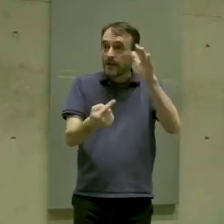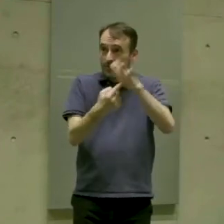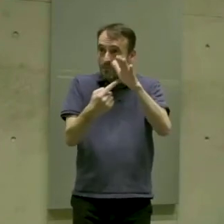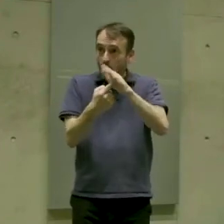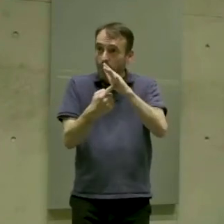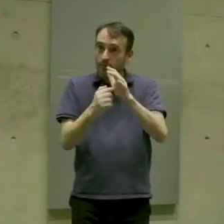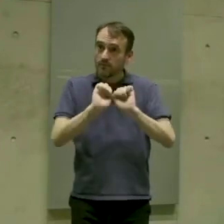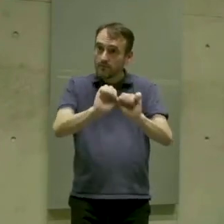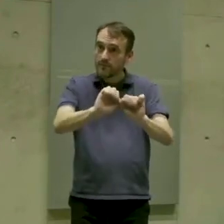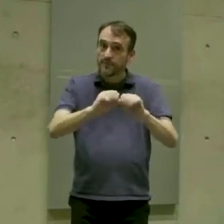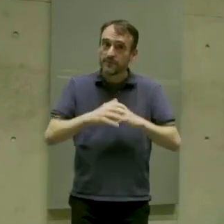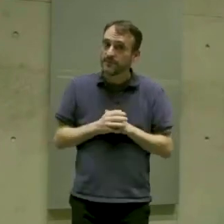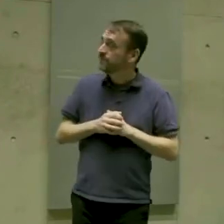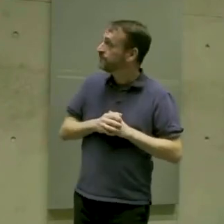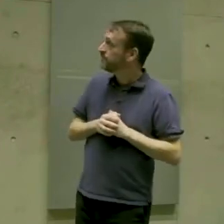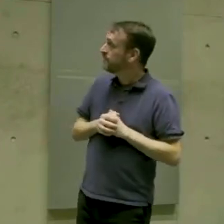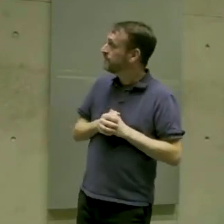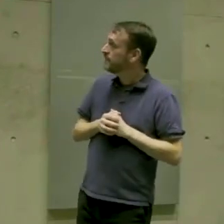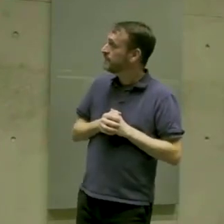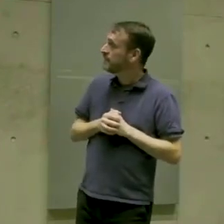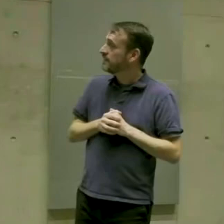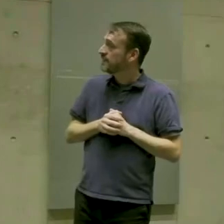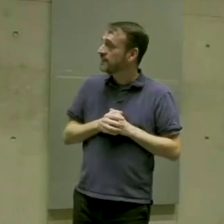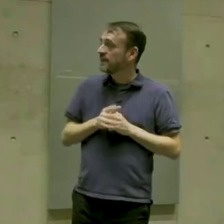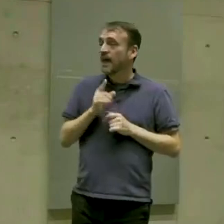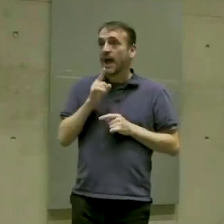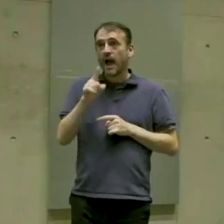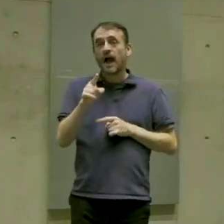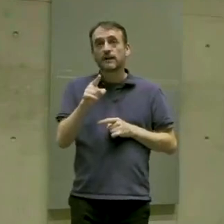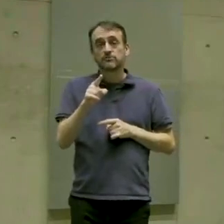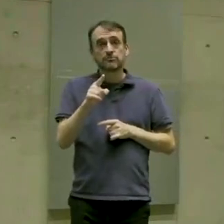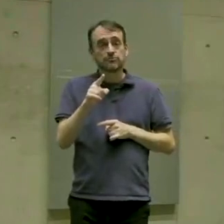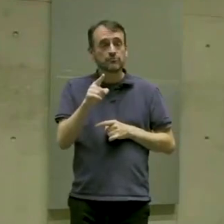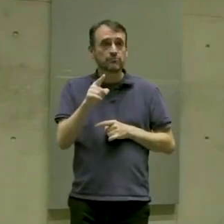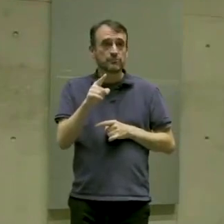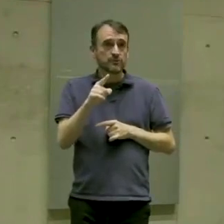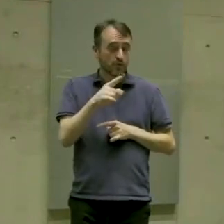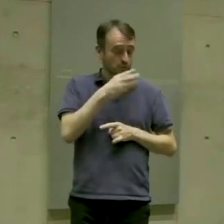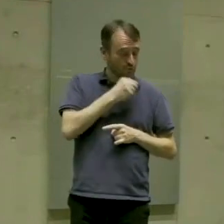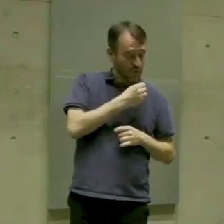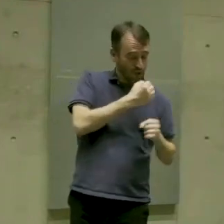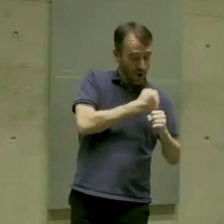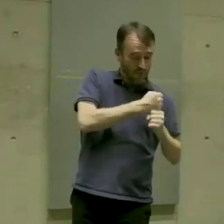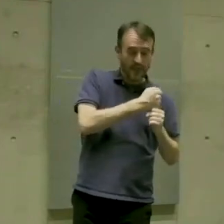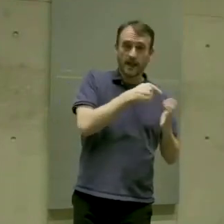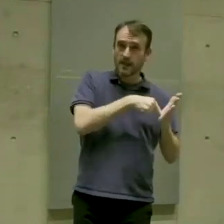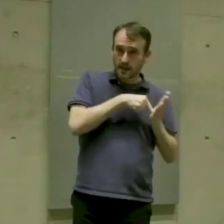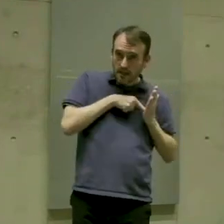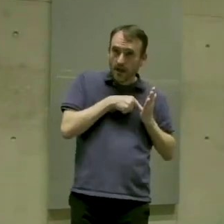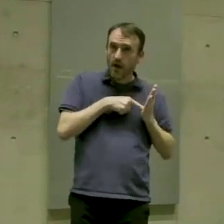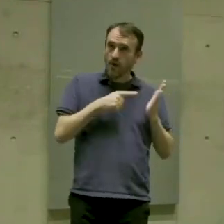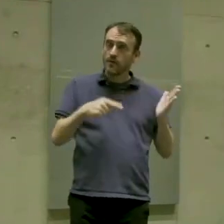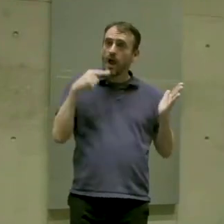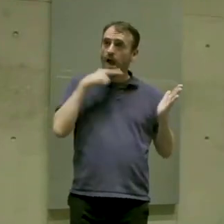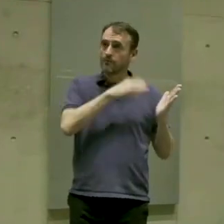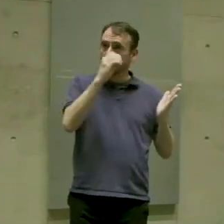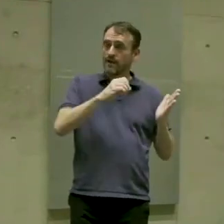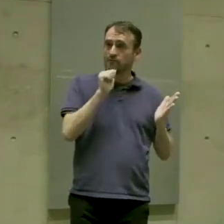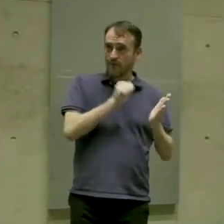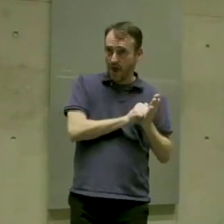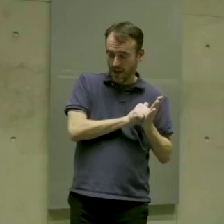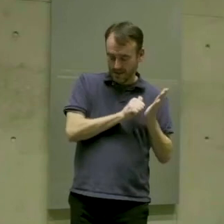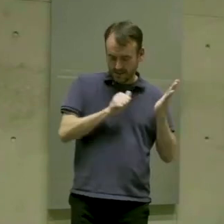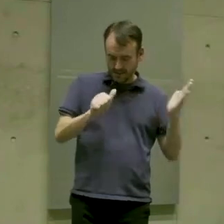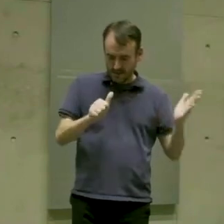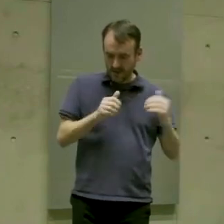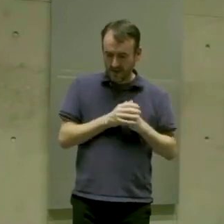Gothic. And you would actually be 100% right. This might sort of sound like a strange thing to say after literally traveling across